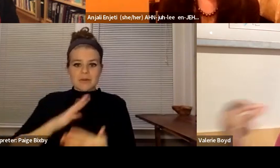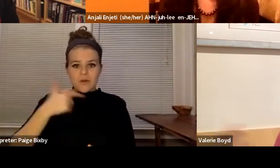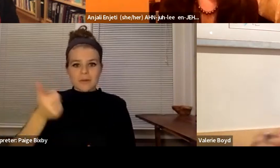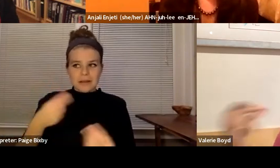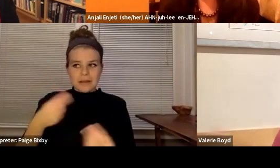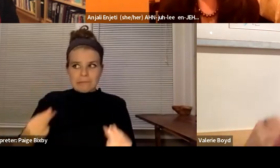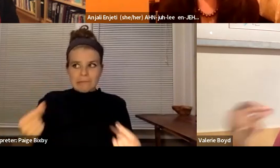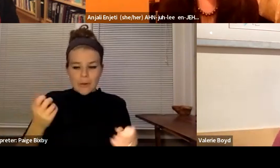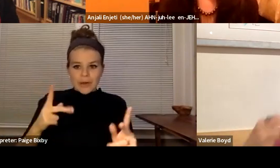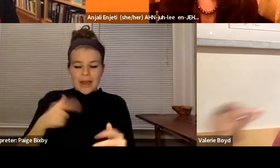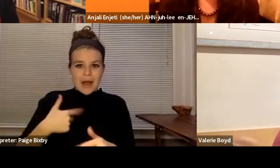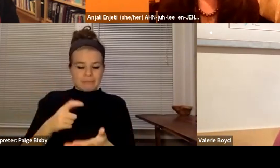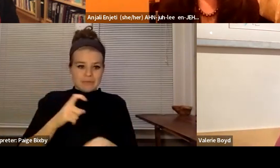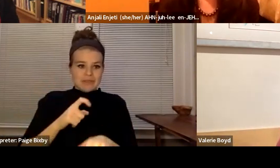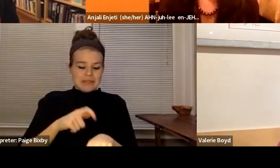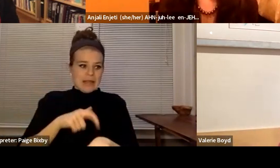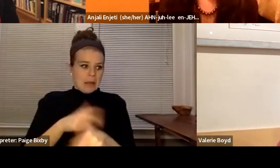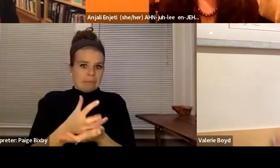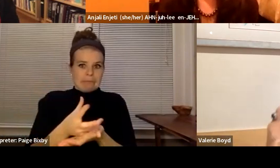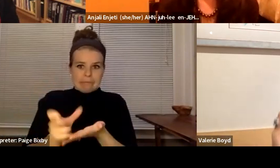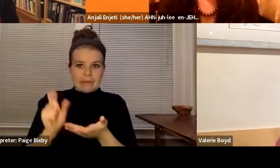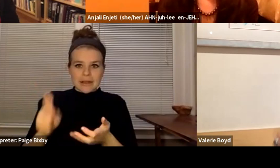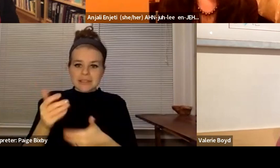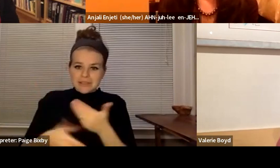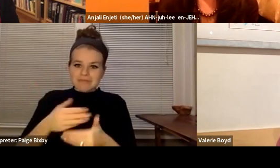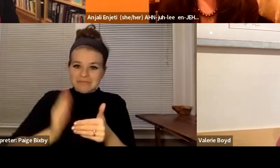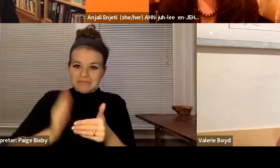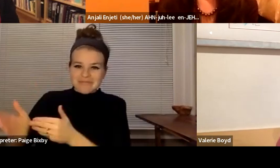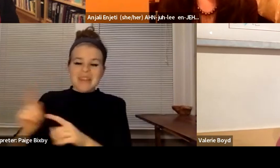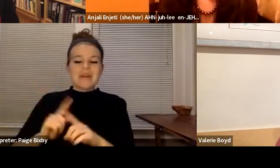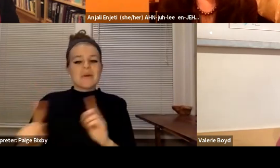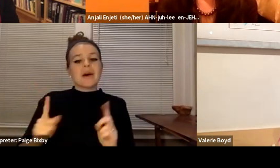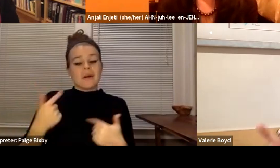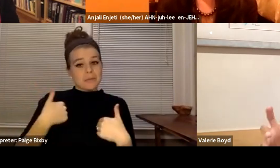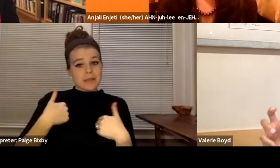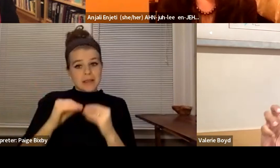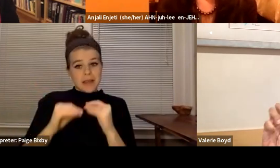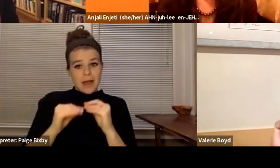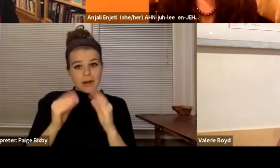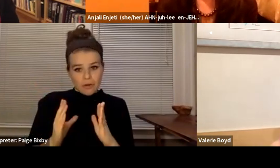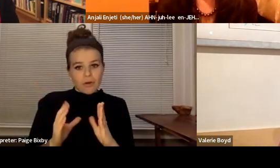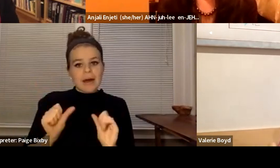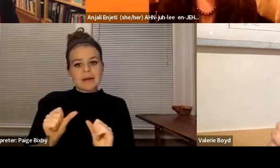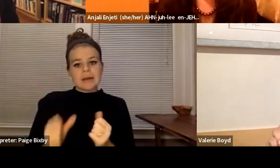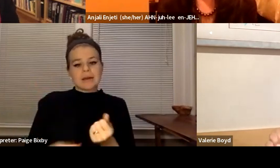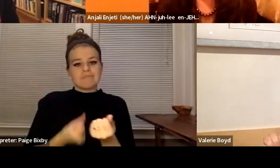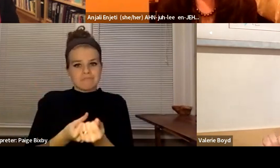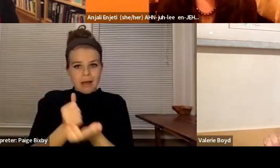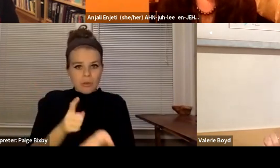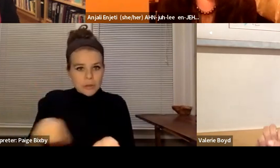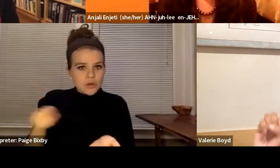you're running out of time. Let's go get these books out. But what I can do as an editor is I can help you get your book